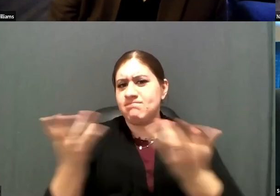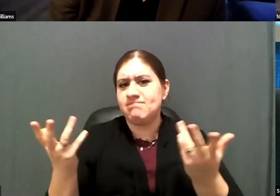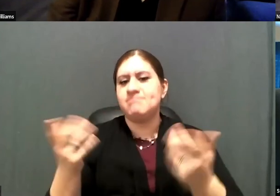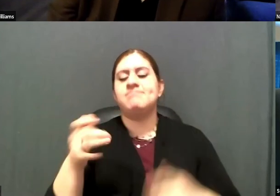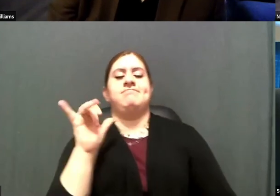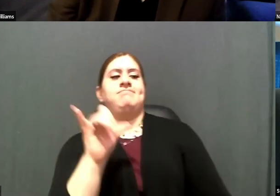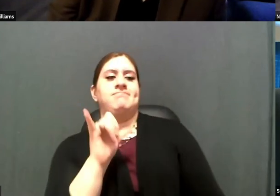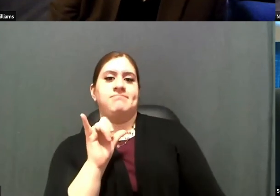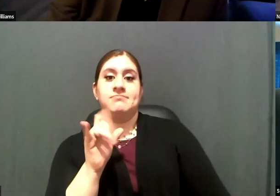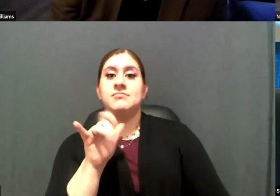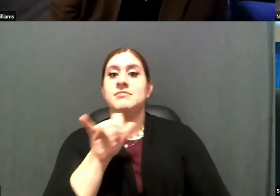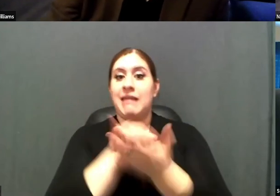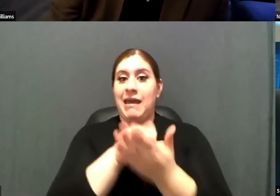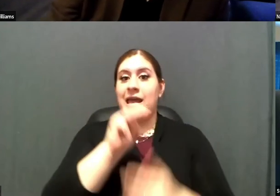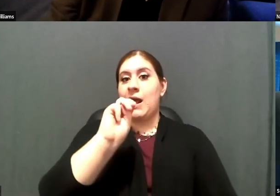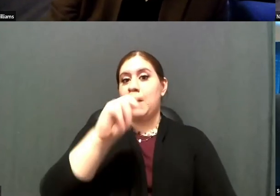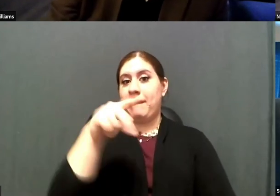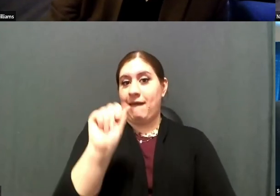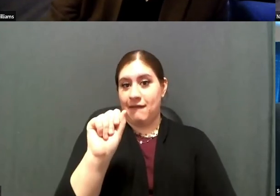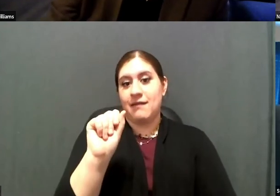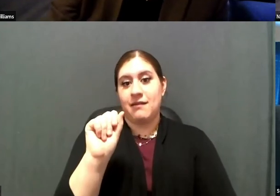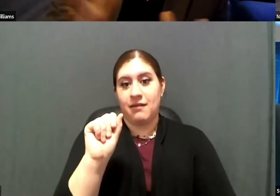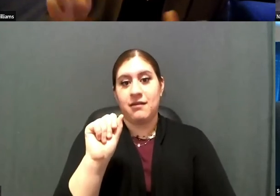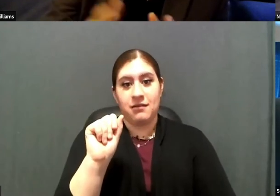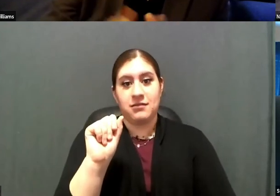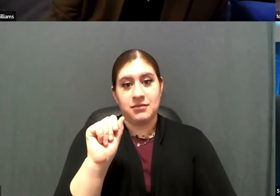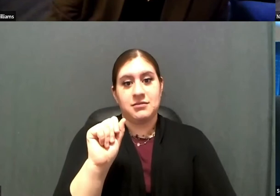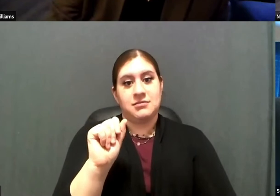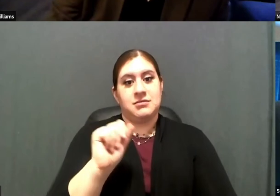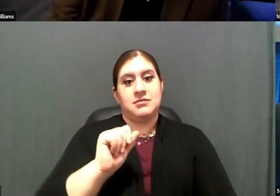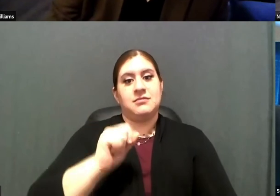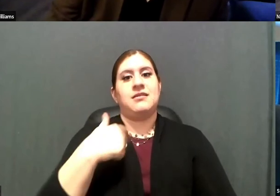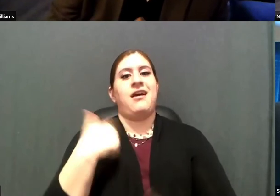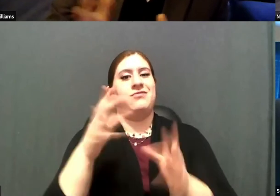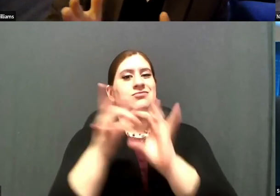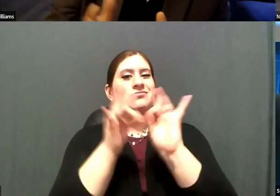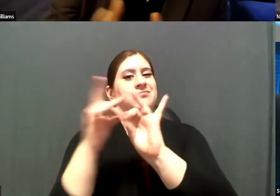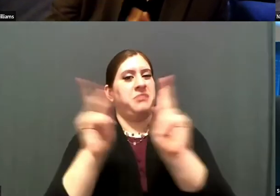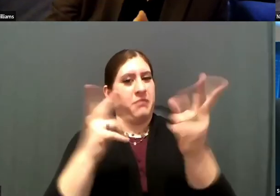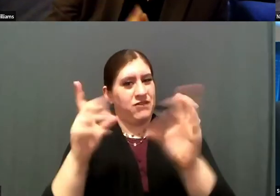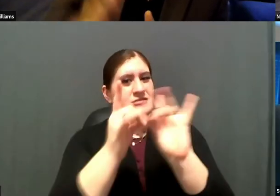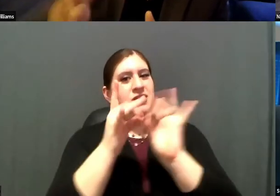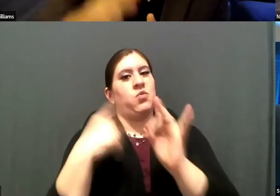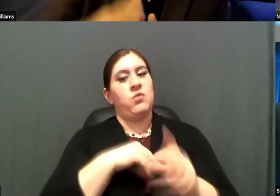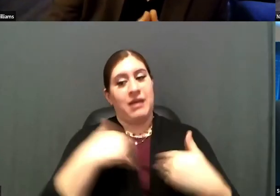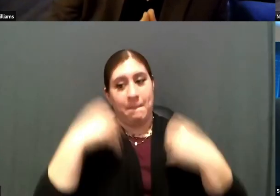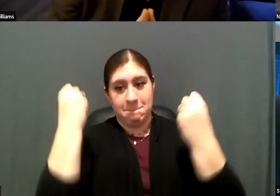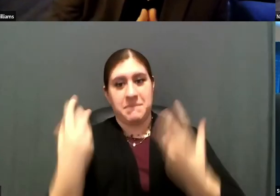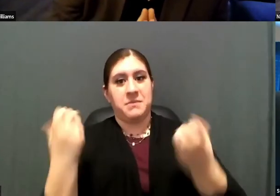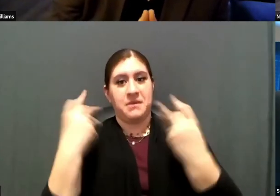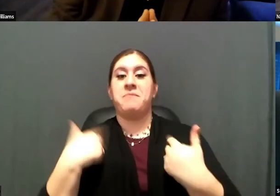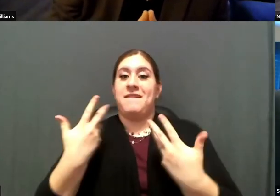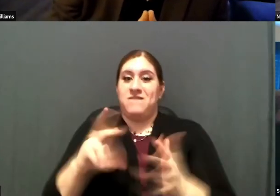Right. So with the MPA, I've heard it said by others, and I'll tell you, we have a number, I went through the